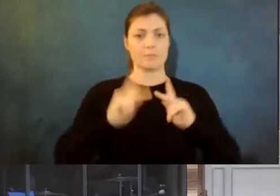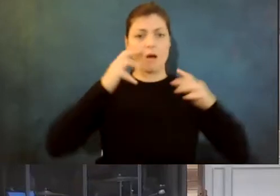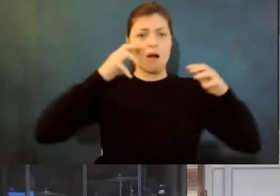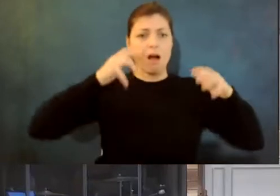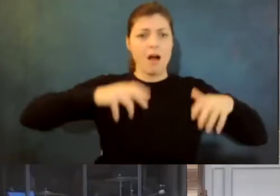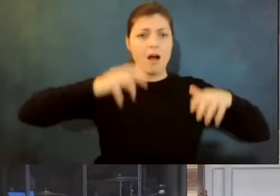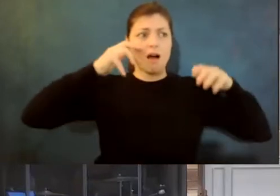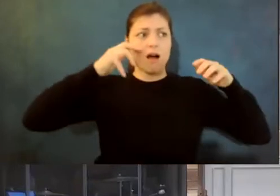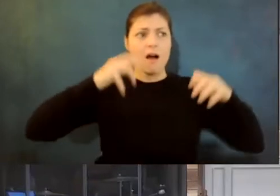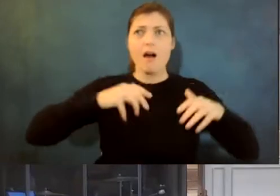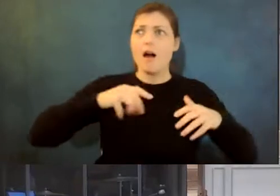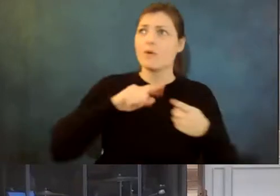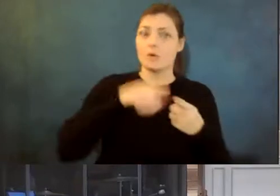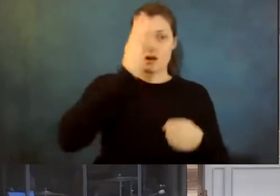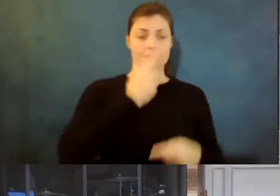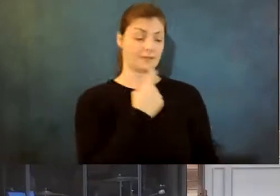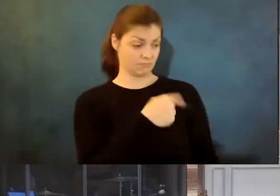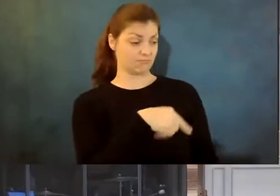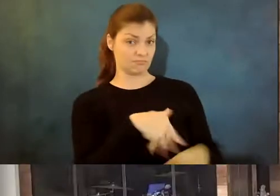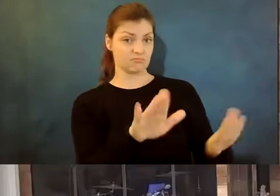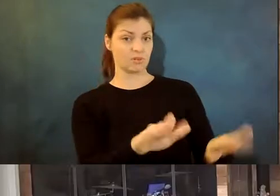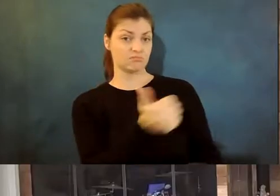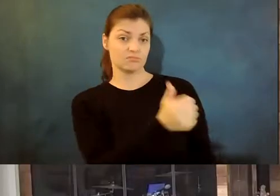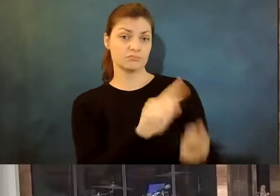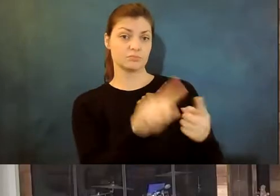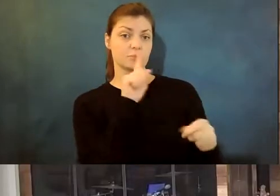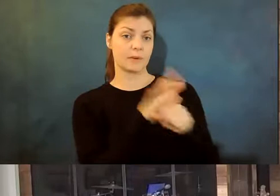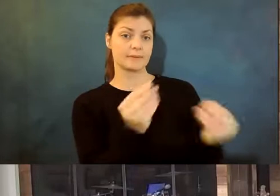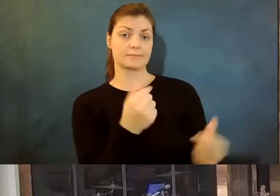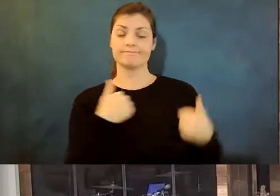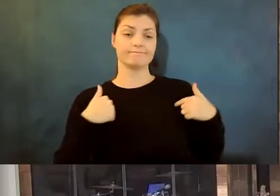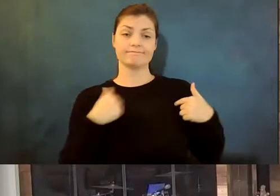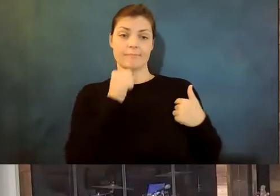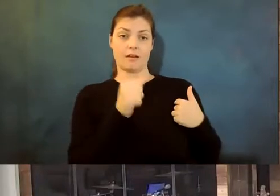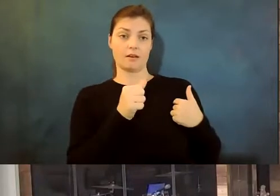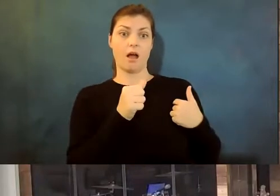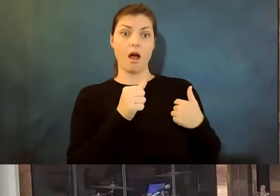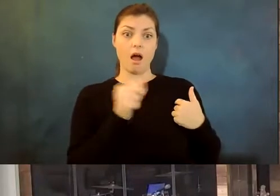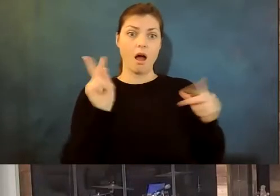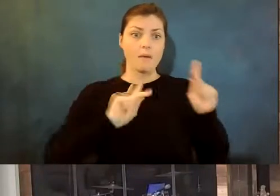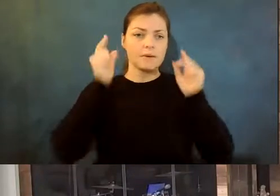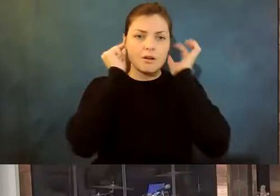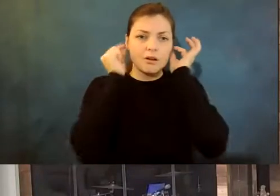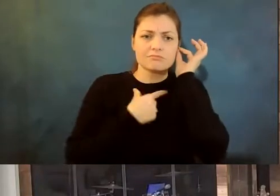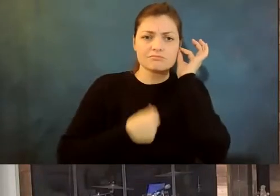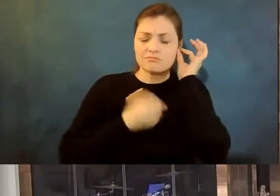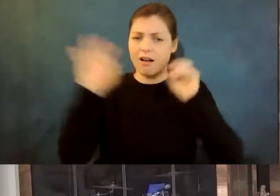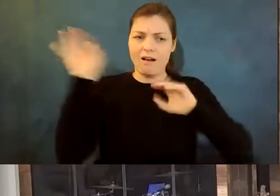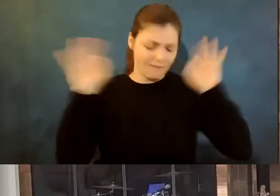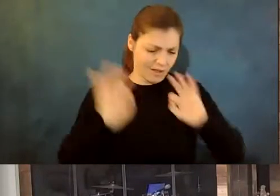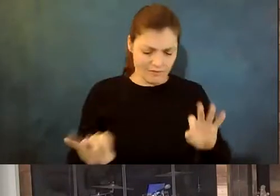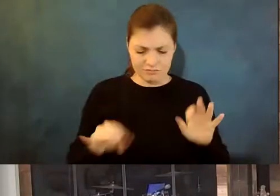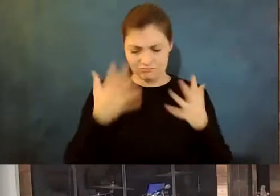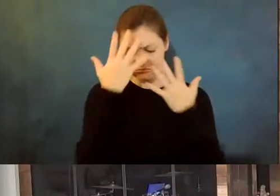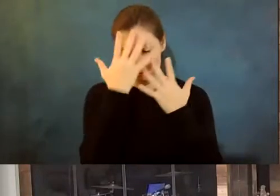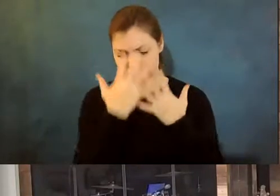God said, you're going up to the promised land, but I'm not going. They were contrite. They took off all their adornments. They stripped themselves of those things